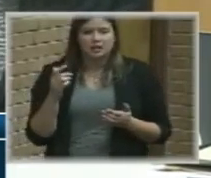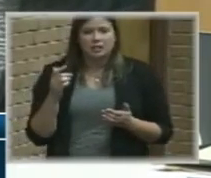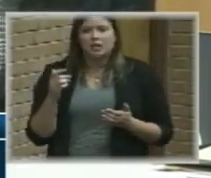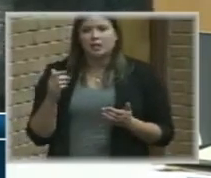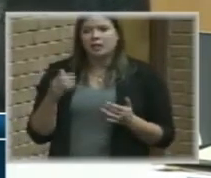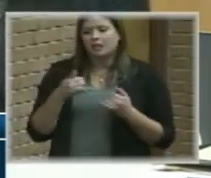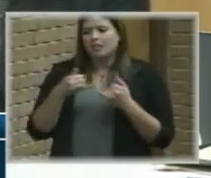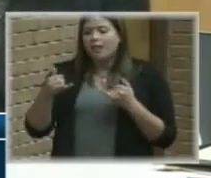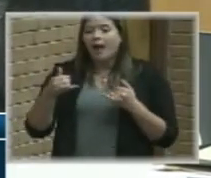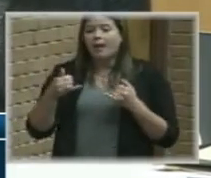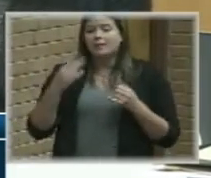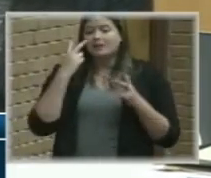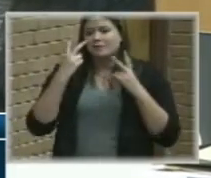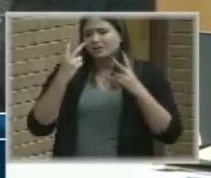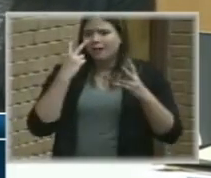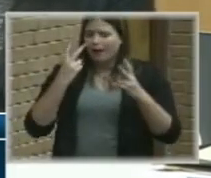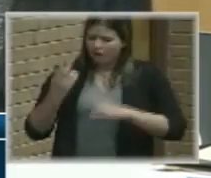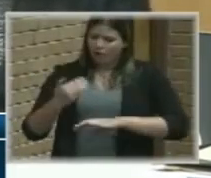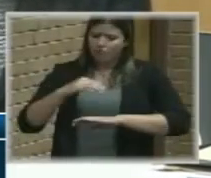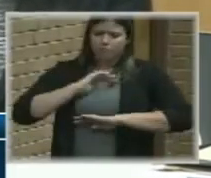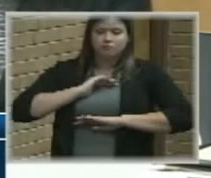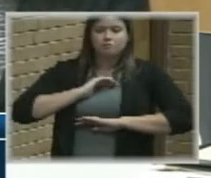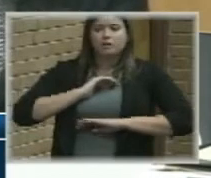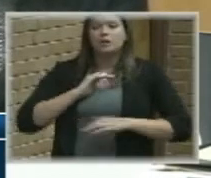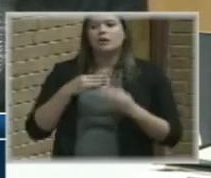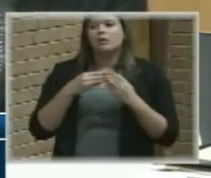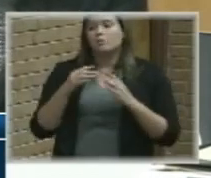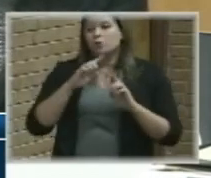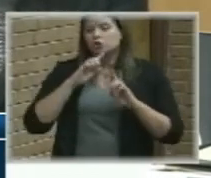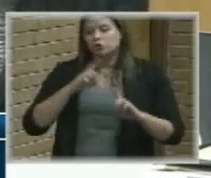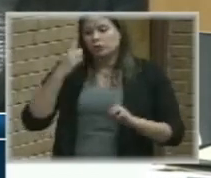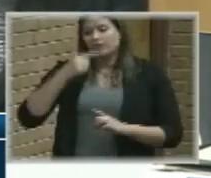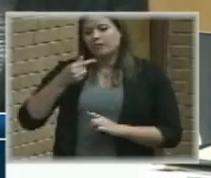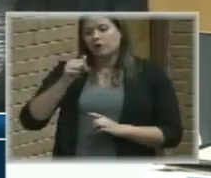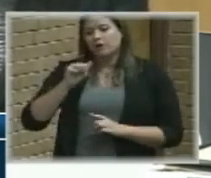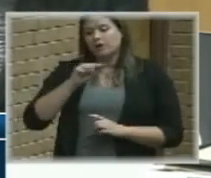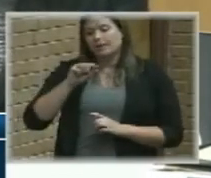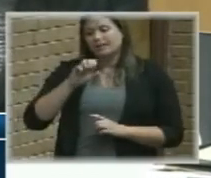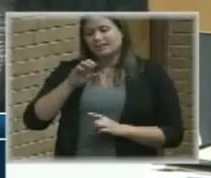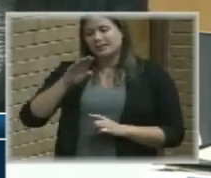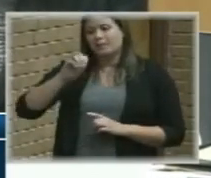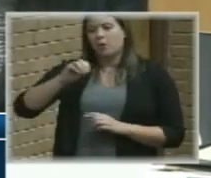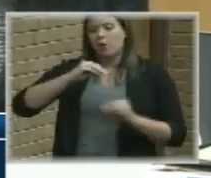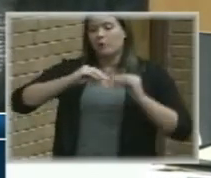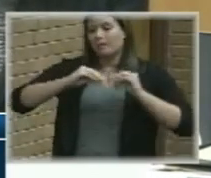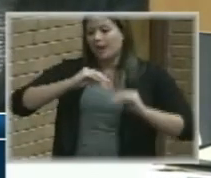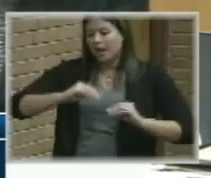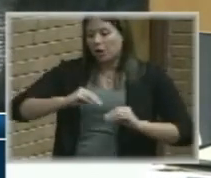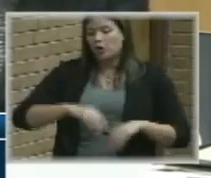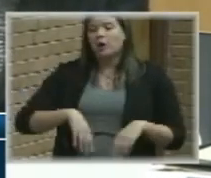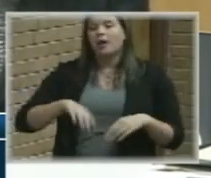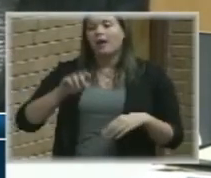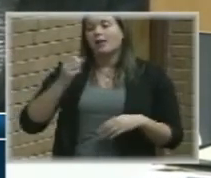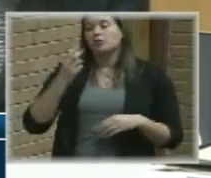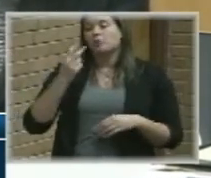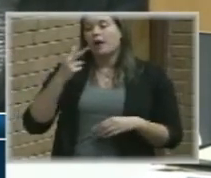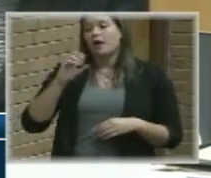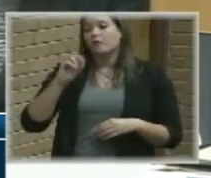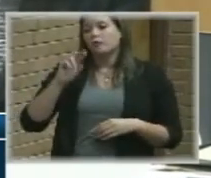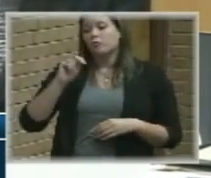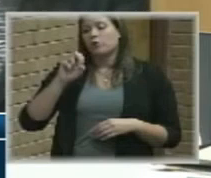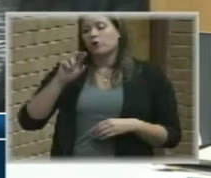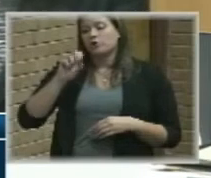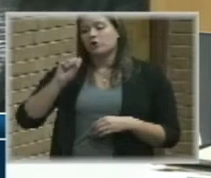of sight. The purchase order for the gazebo repair at 12 Corners Park has been